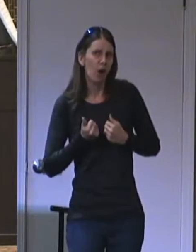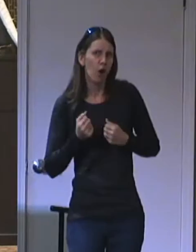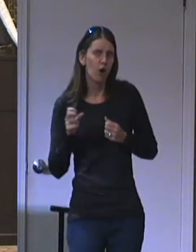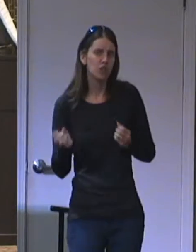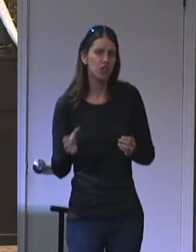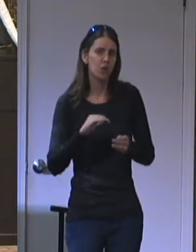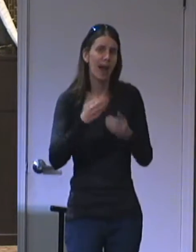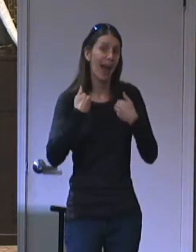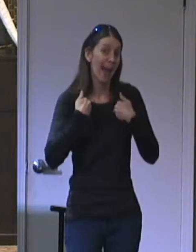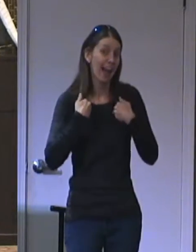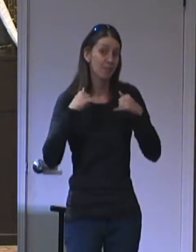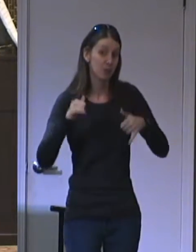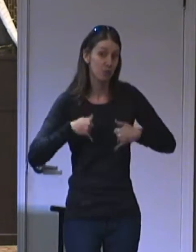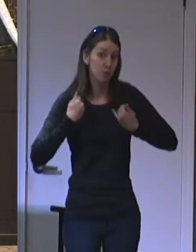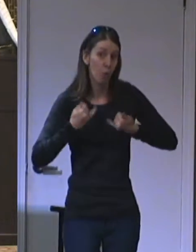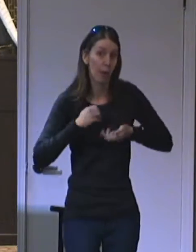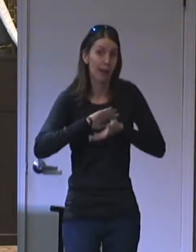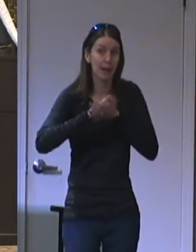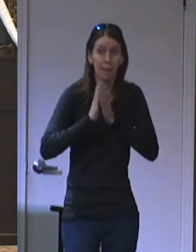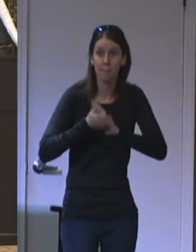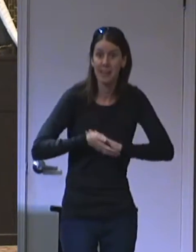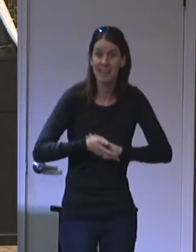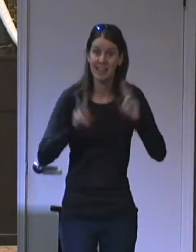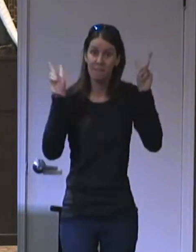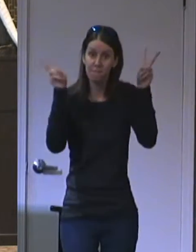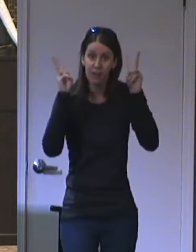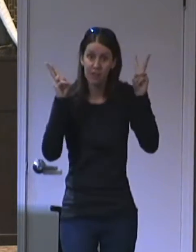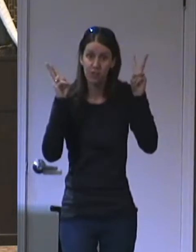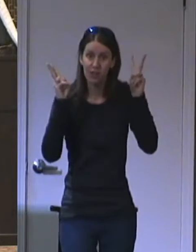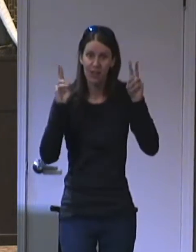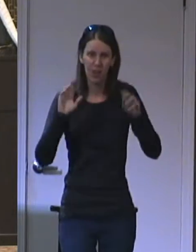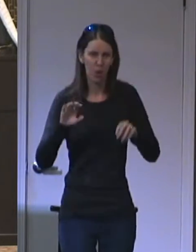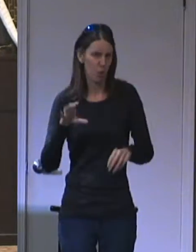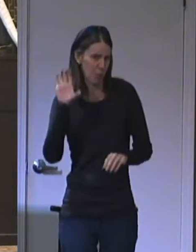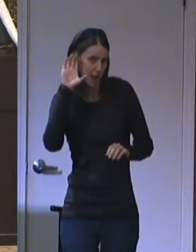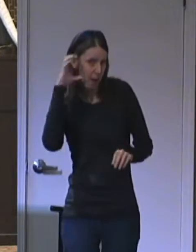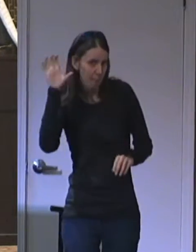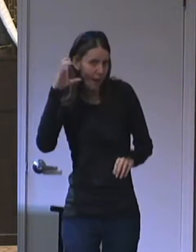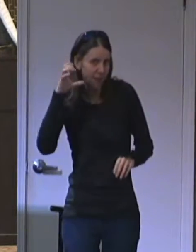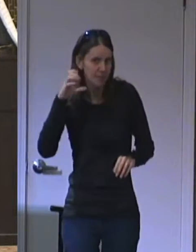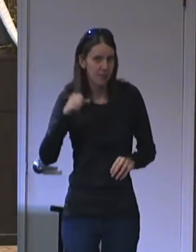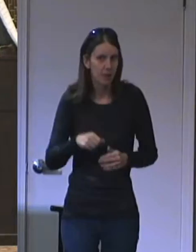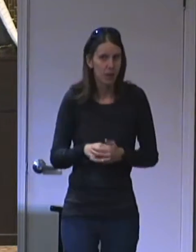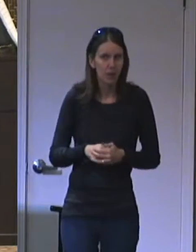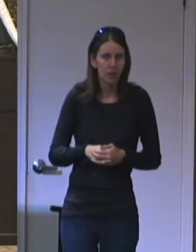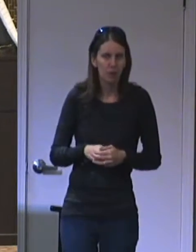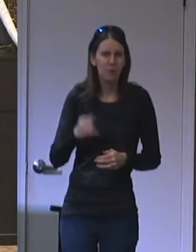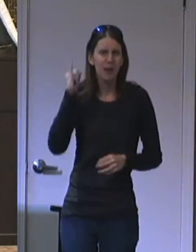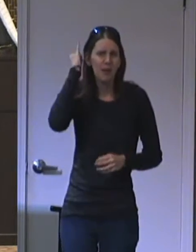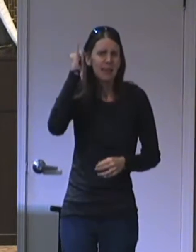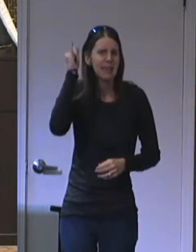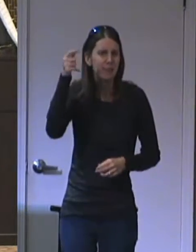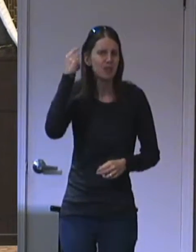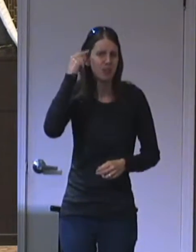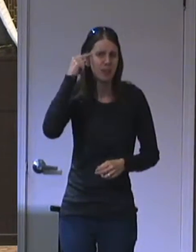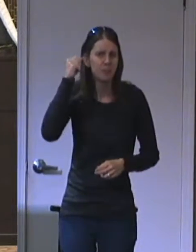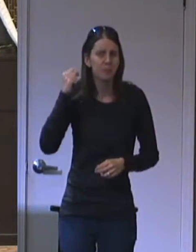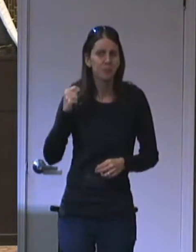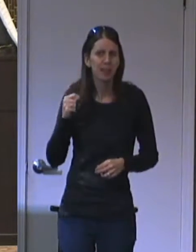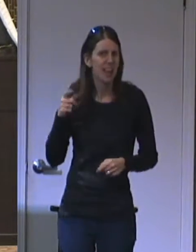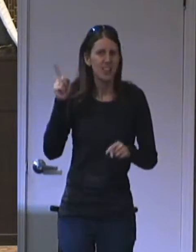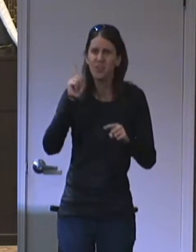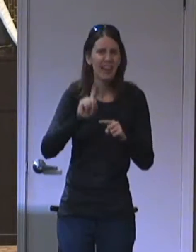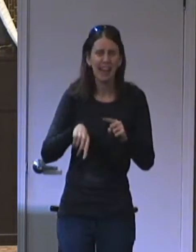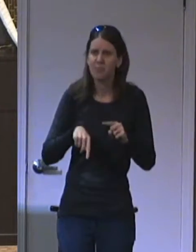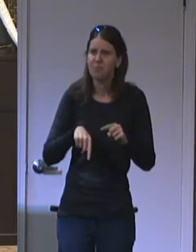the way to joy, the way to peace, the way to all of these things looks like. And because we have this image in our mind,